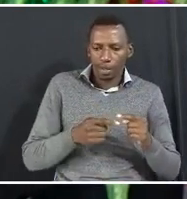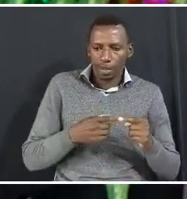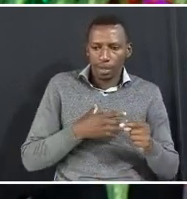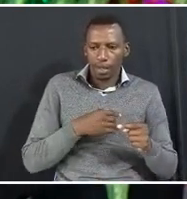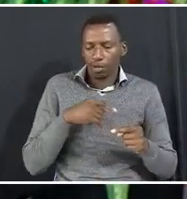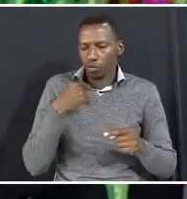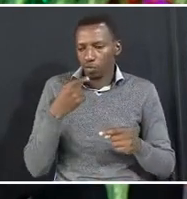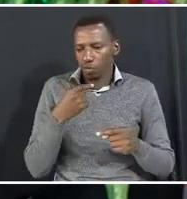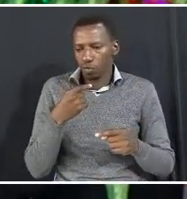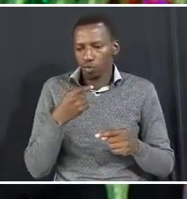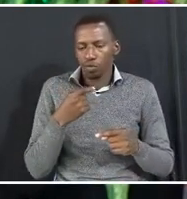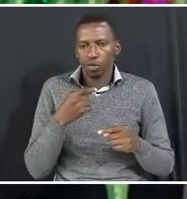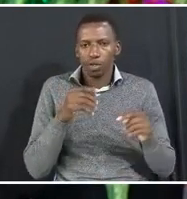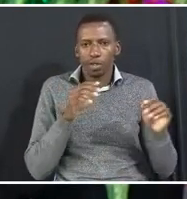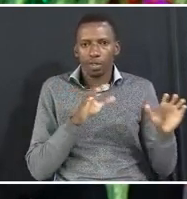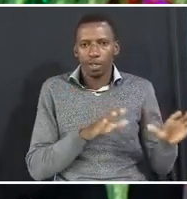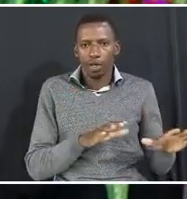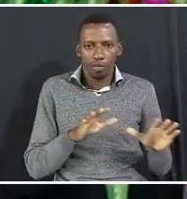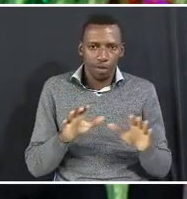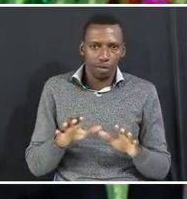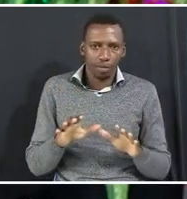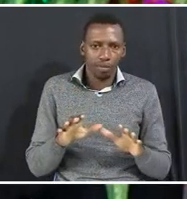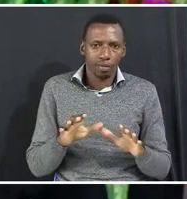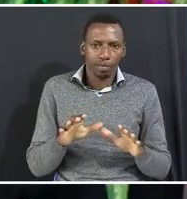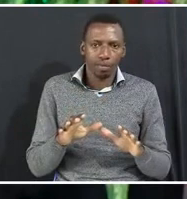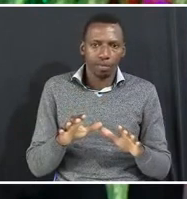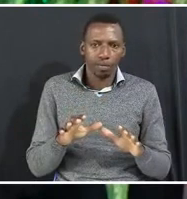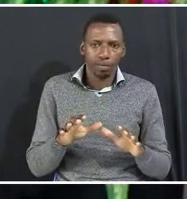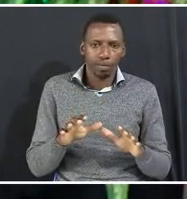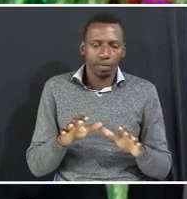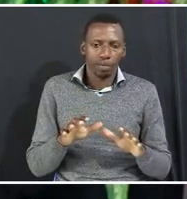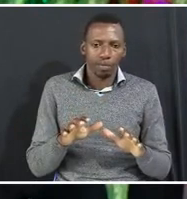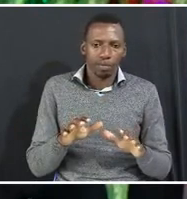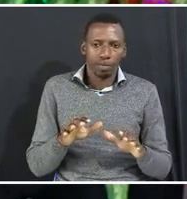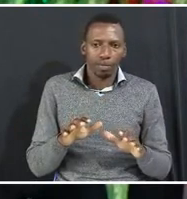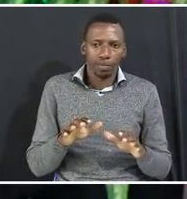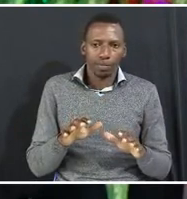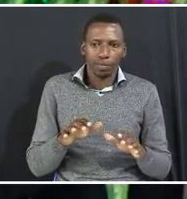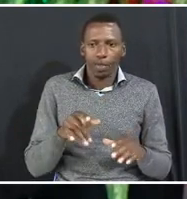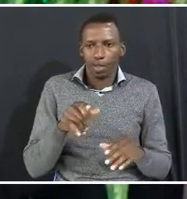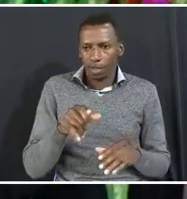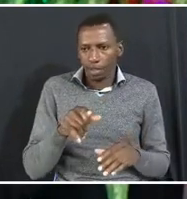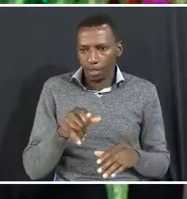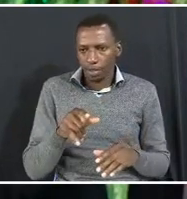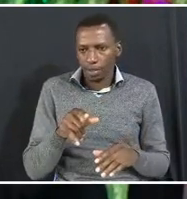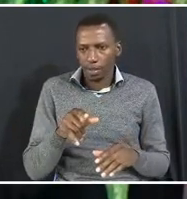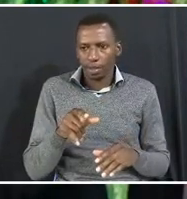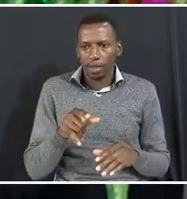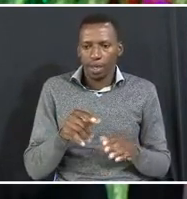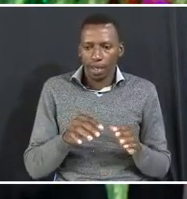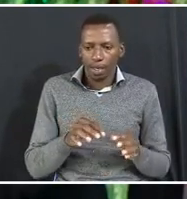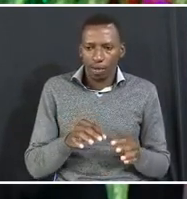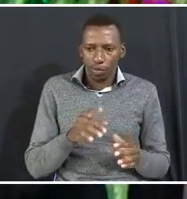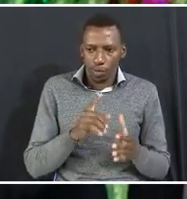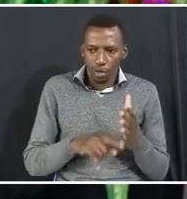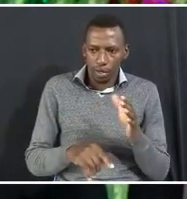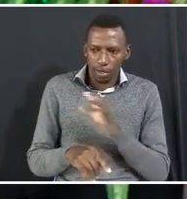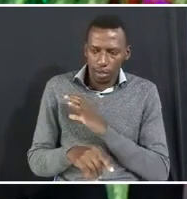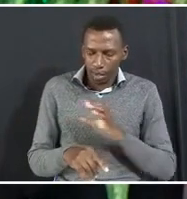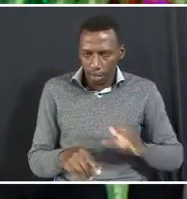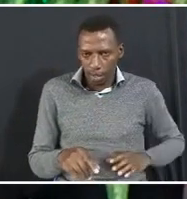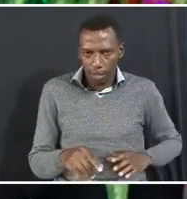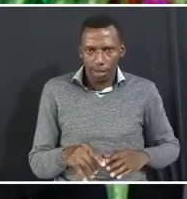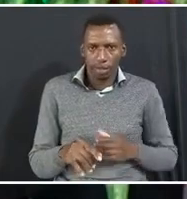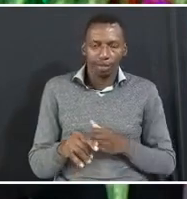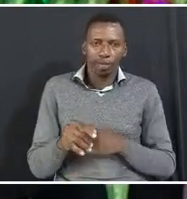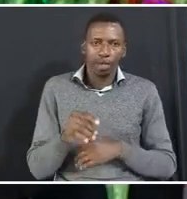victims of injustice. So it's actually doing exactly what Christ Jesus did while he was in earth in